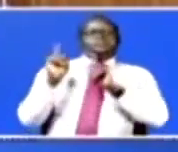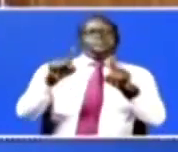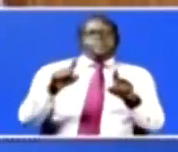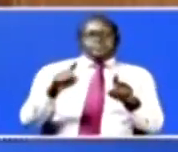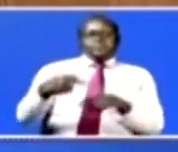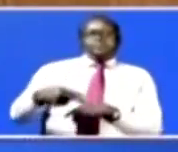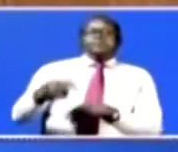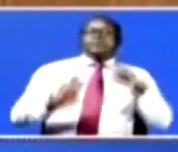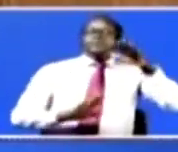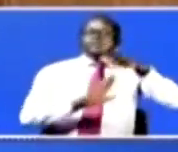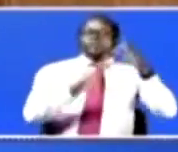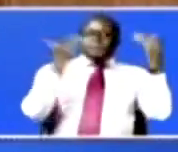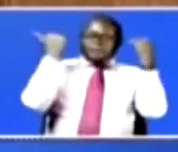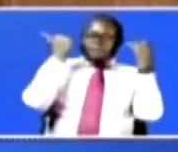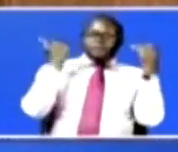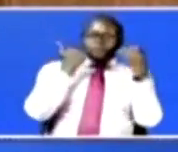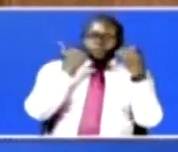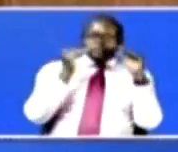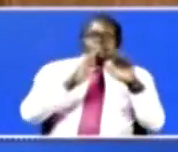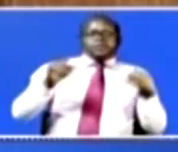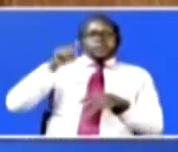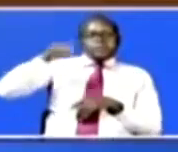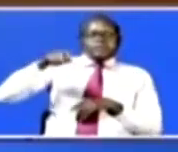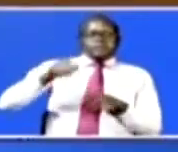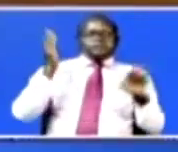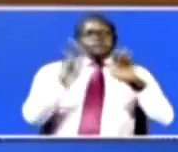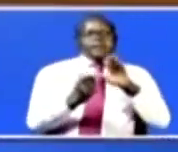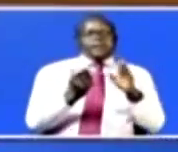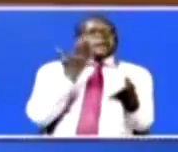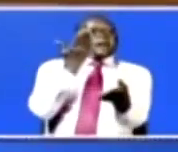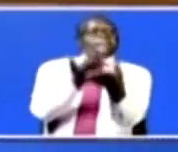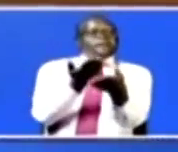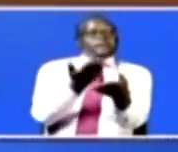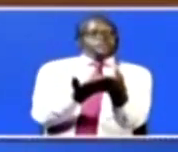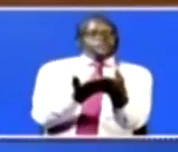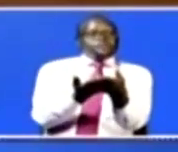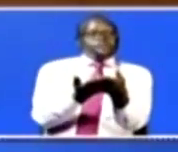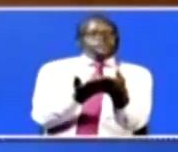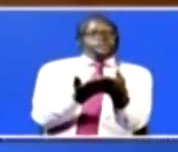ya juu. There's no need to file an application to